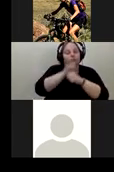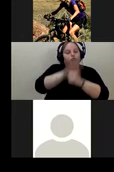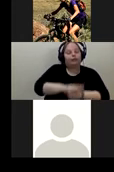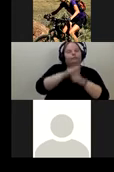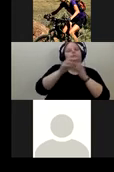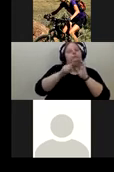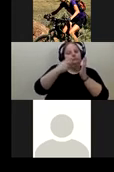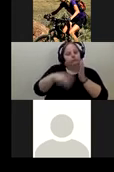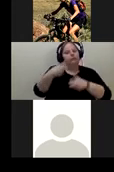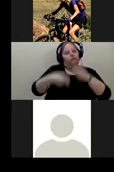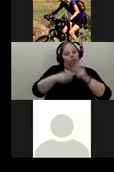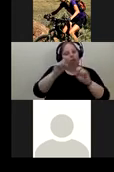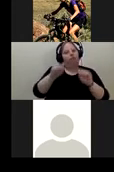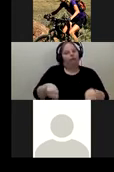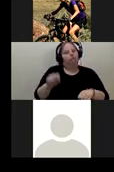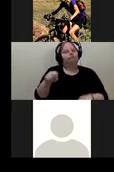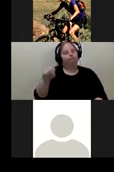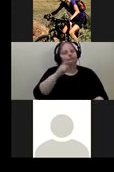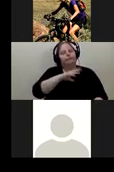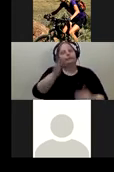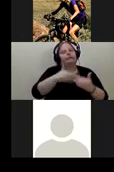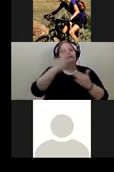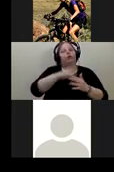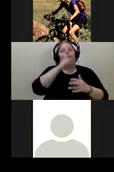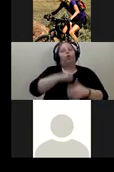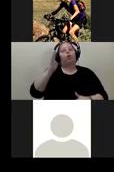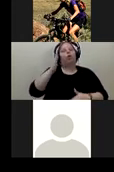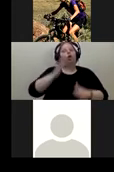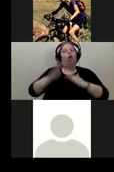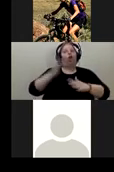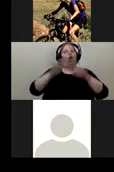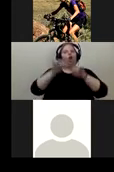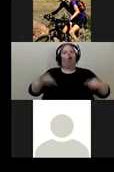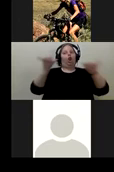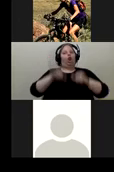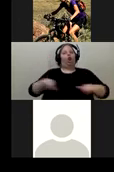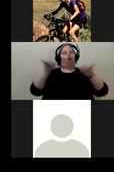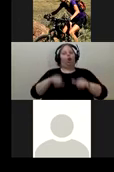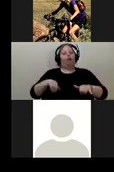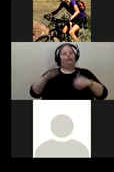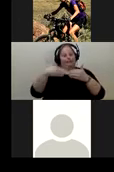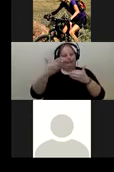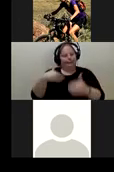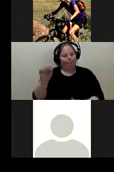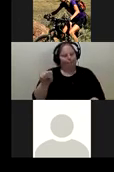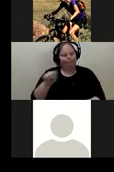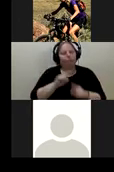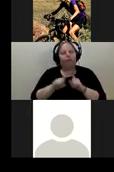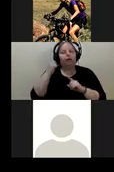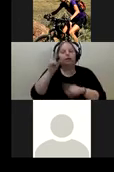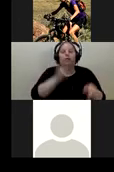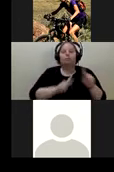to fall back into old medical model patterns. But as